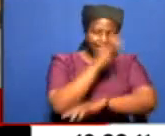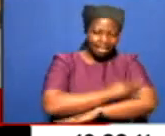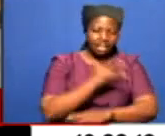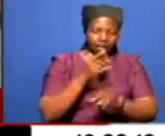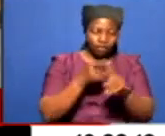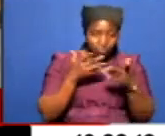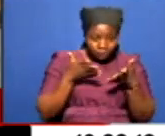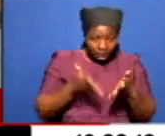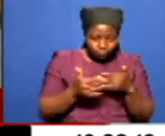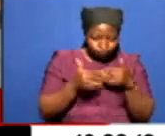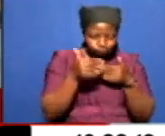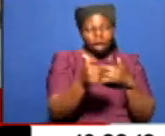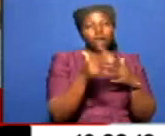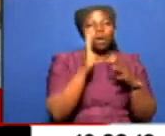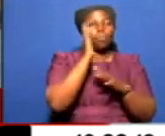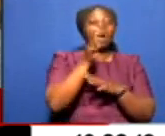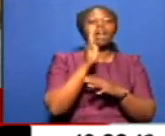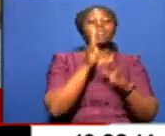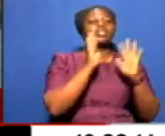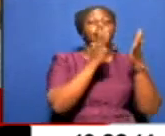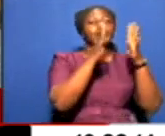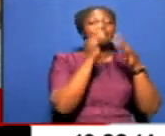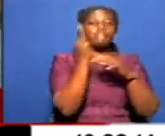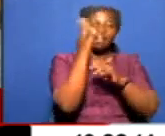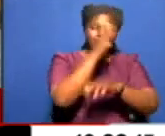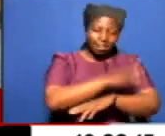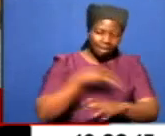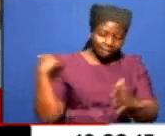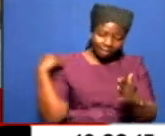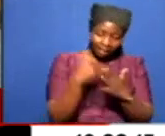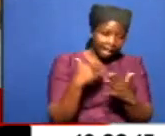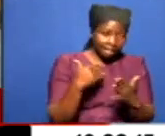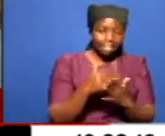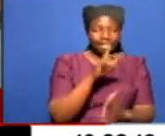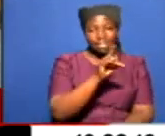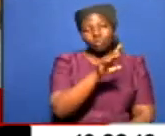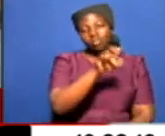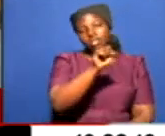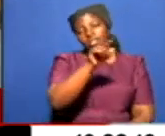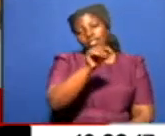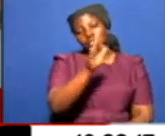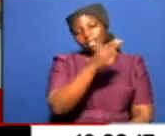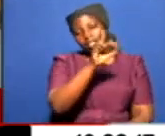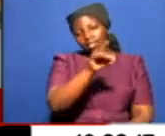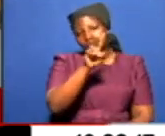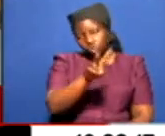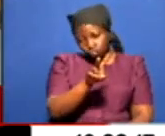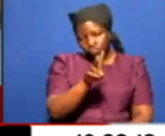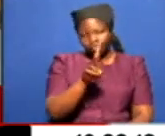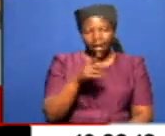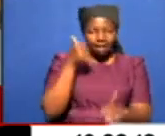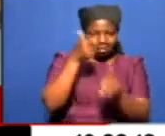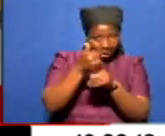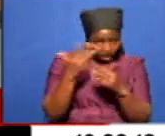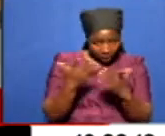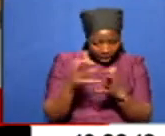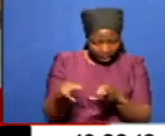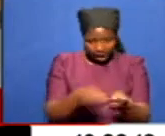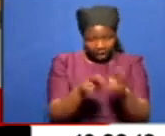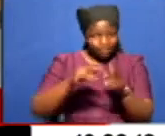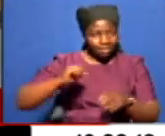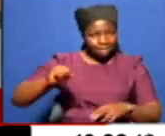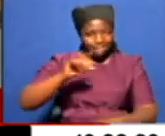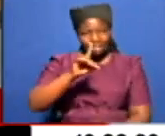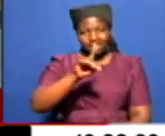be commemorating 3 days since the Dusit D2 attack at Riverside Drive. And now we